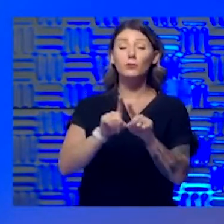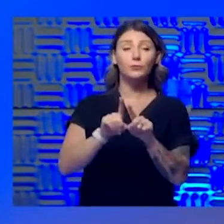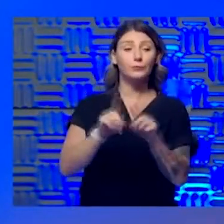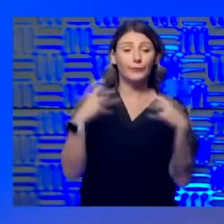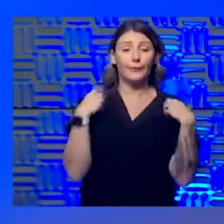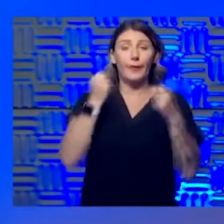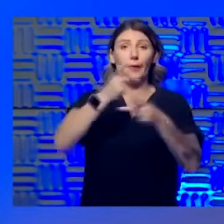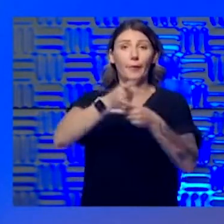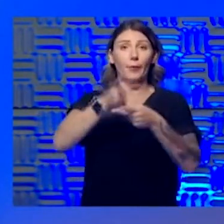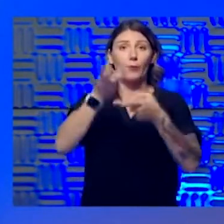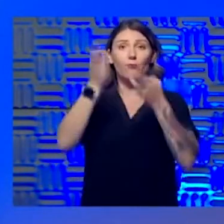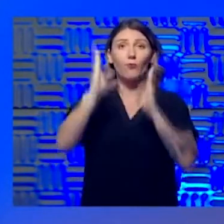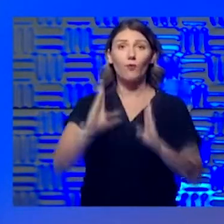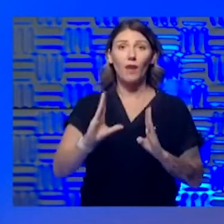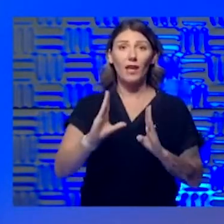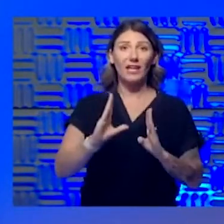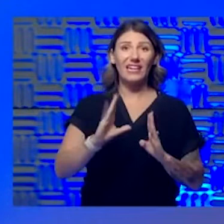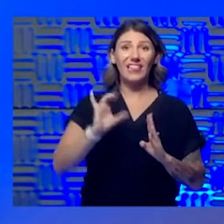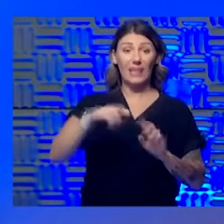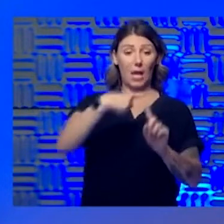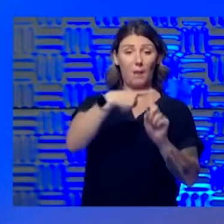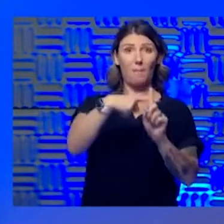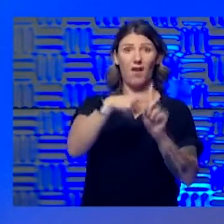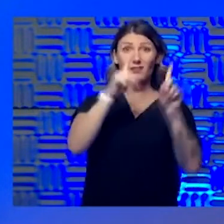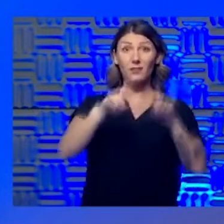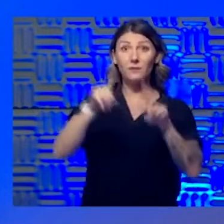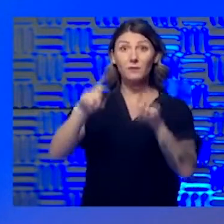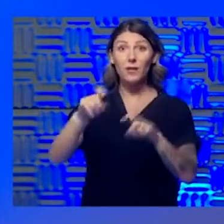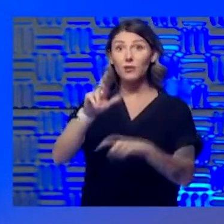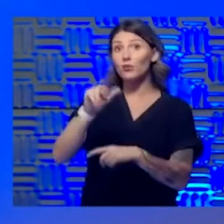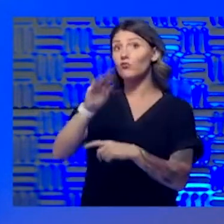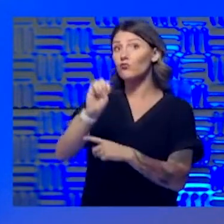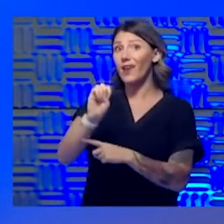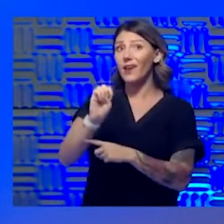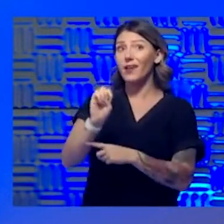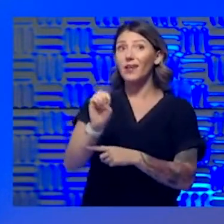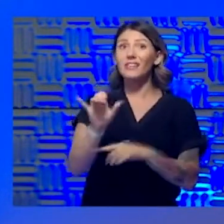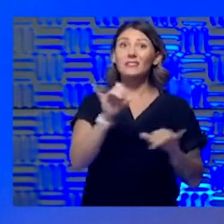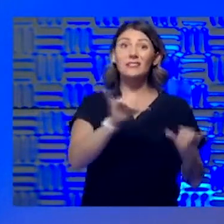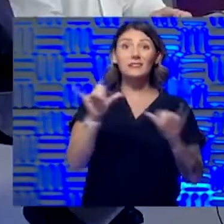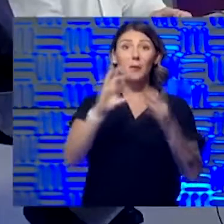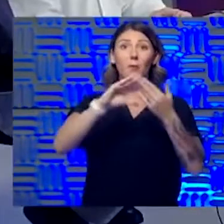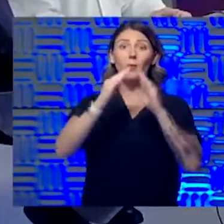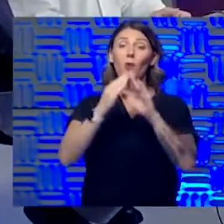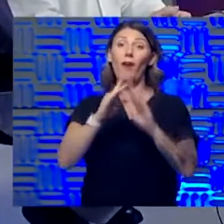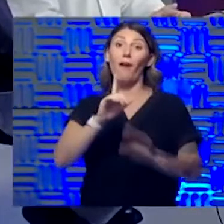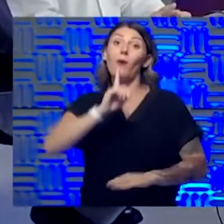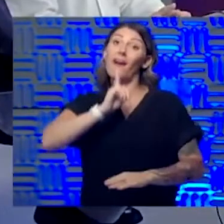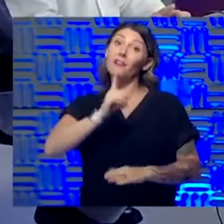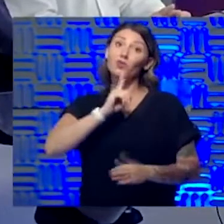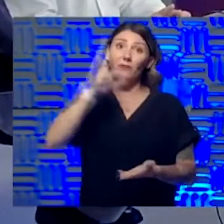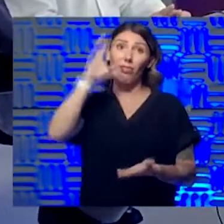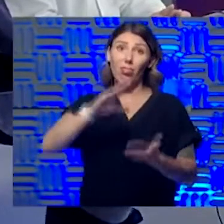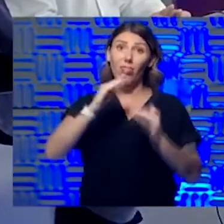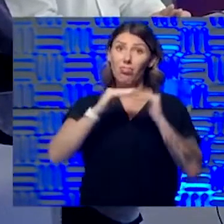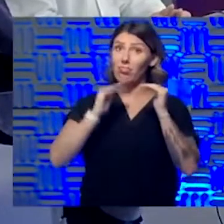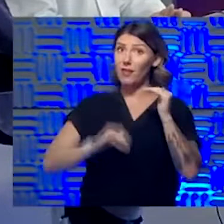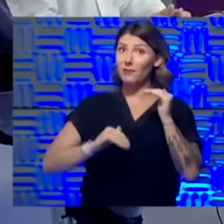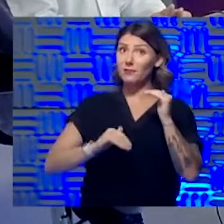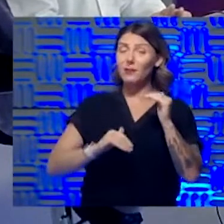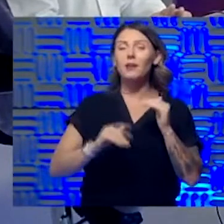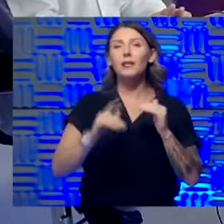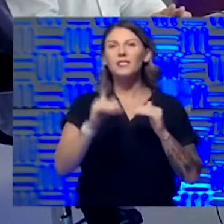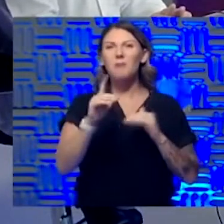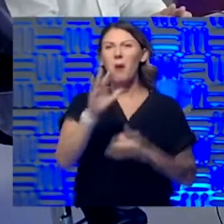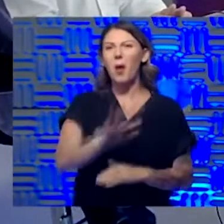worker positivity rate is certainly the same or even less than it is in the community. Yeah, I think it's actually been a little, I don't want to say significantly less, but